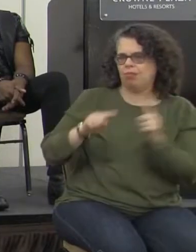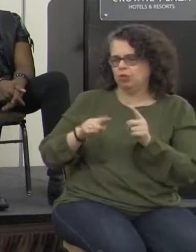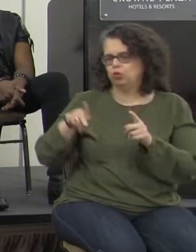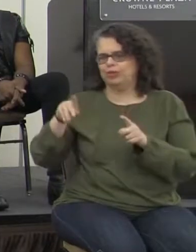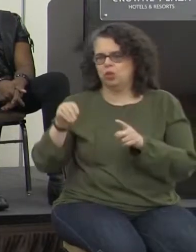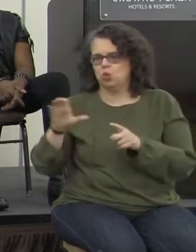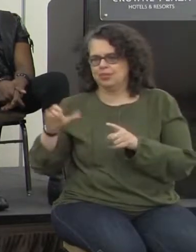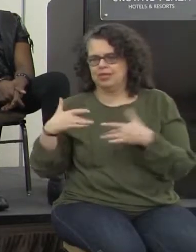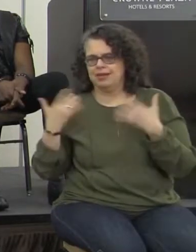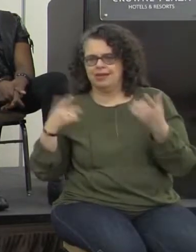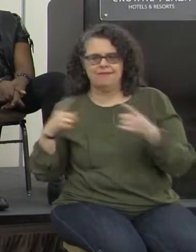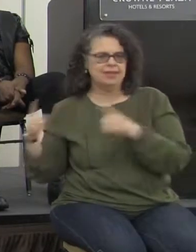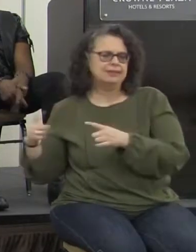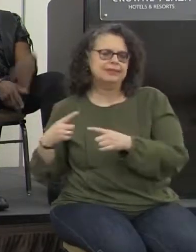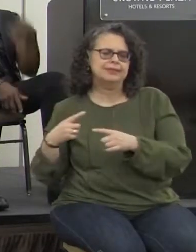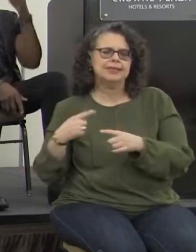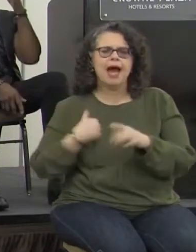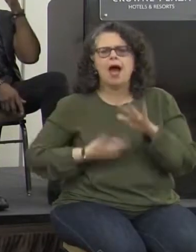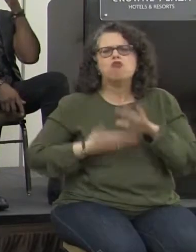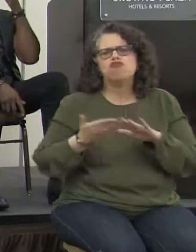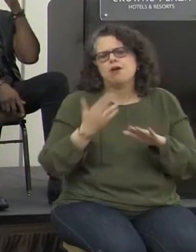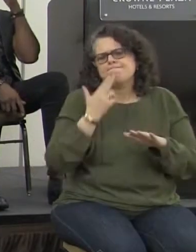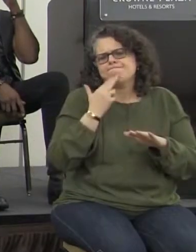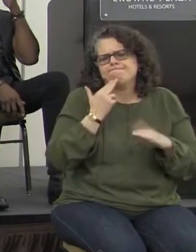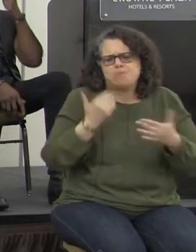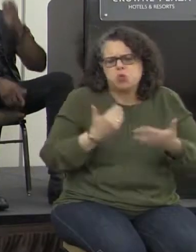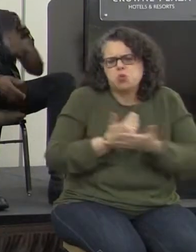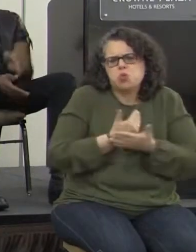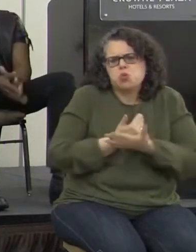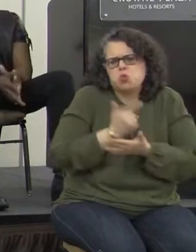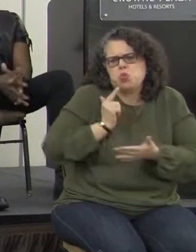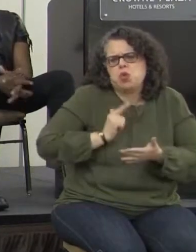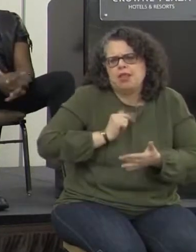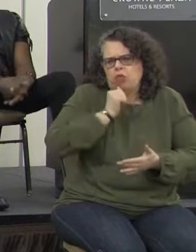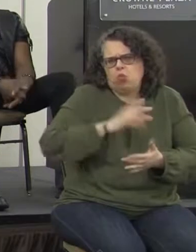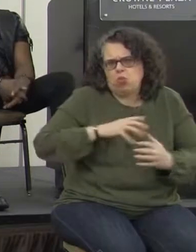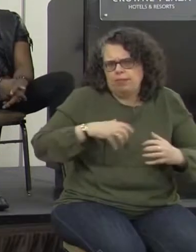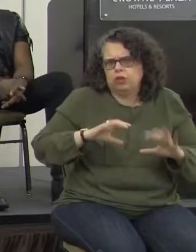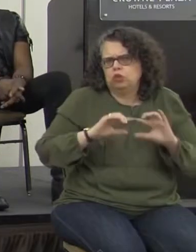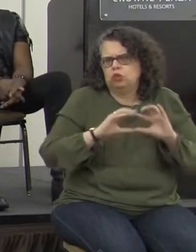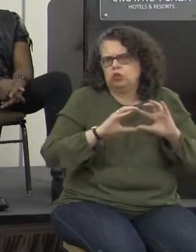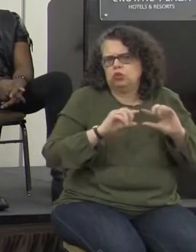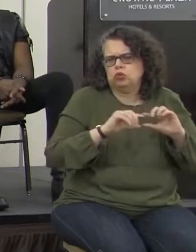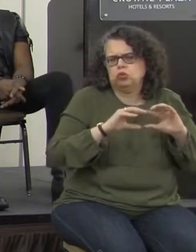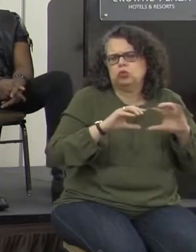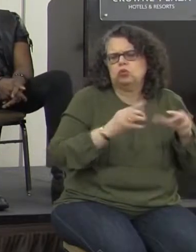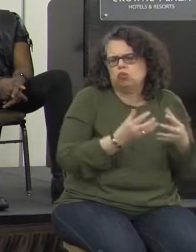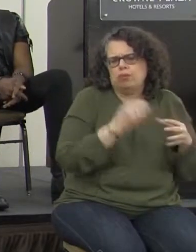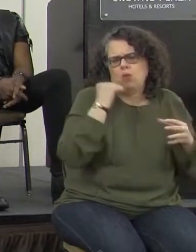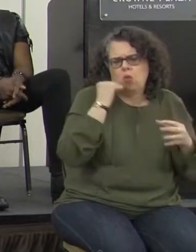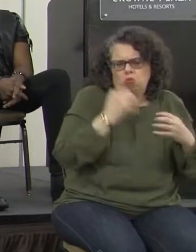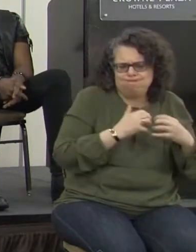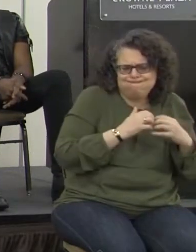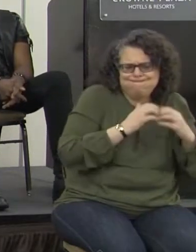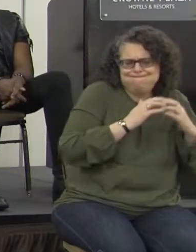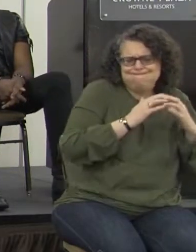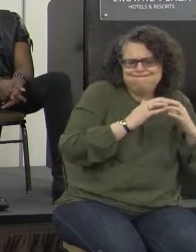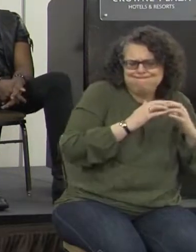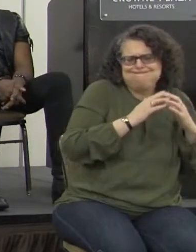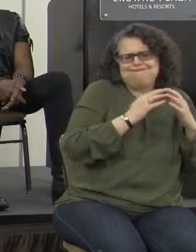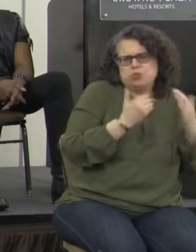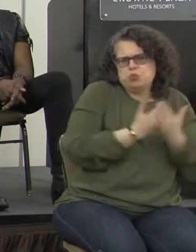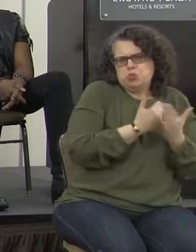I run a fledgling leather women's group back home, and we have